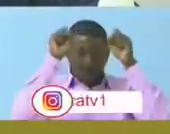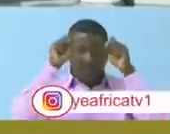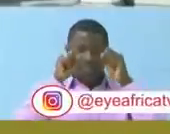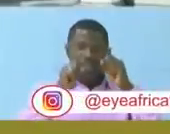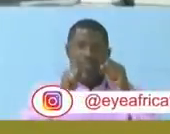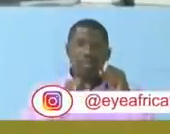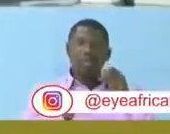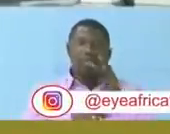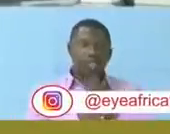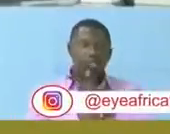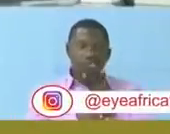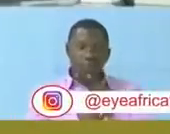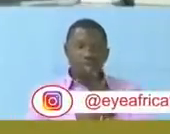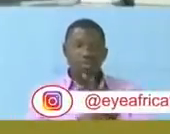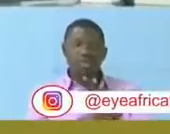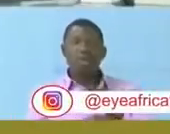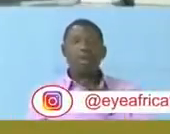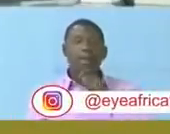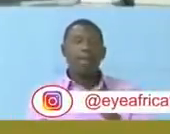only know about